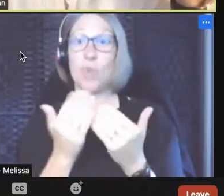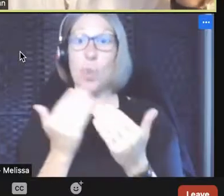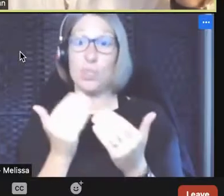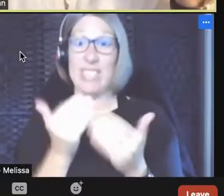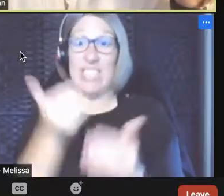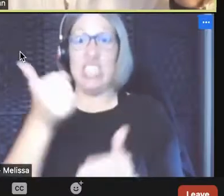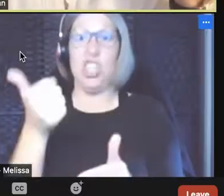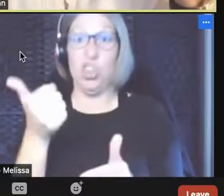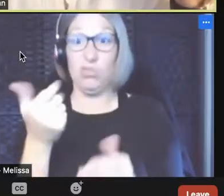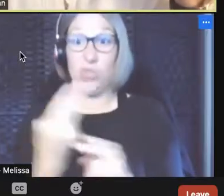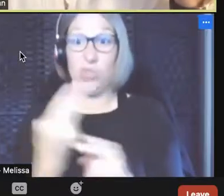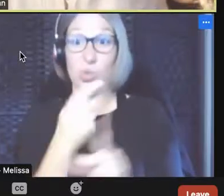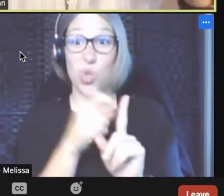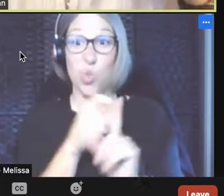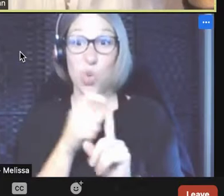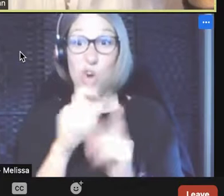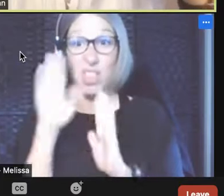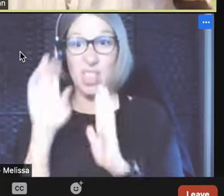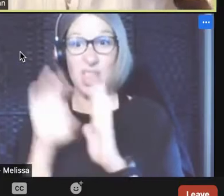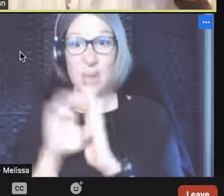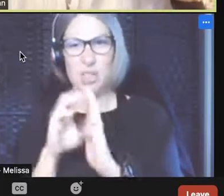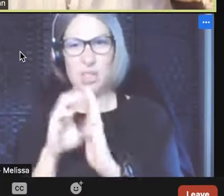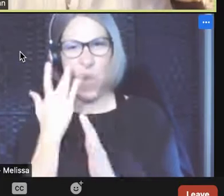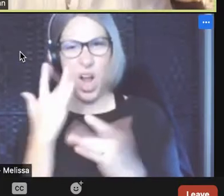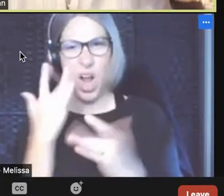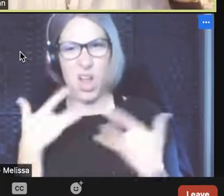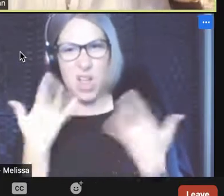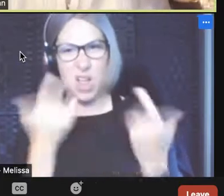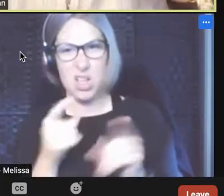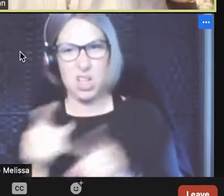sometimes than the images. What's going on there?